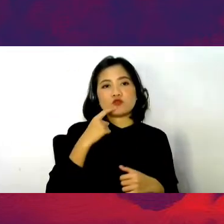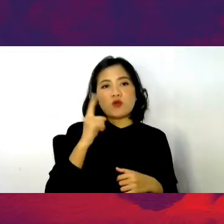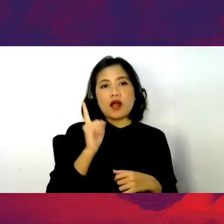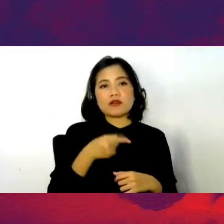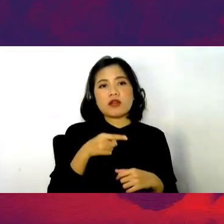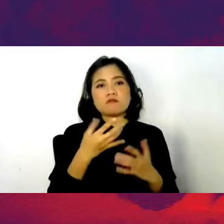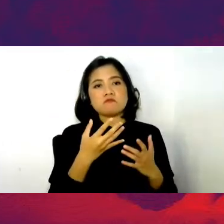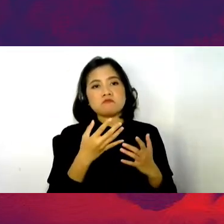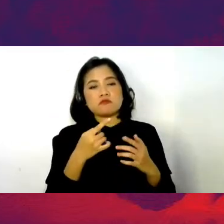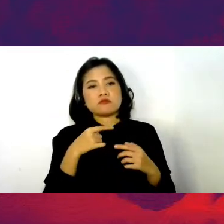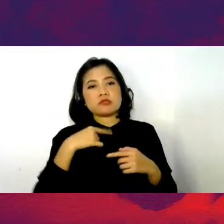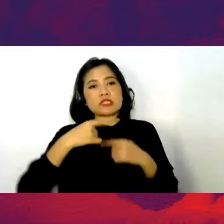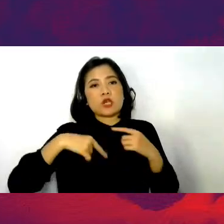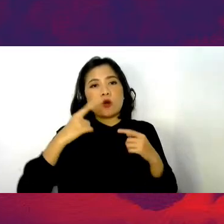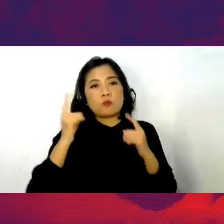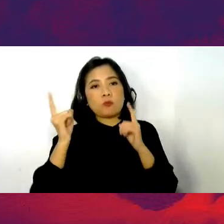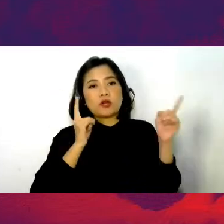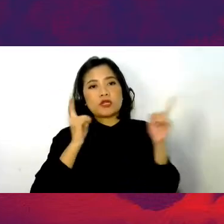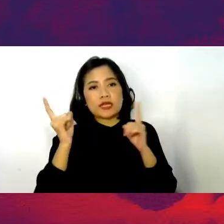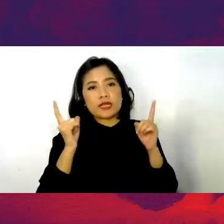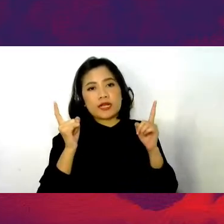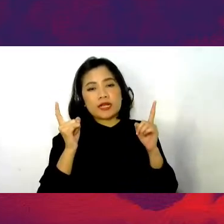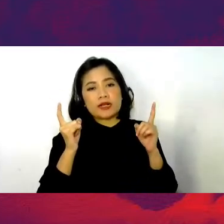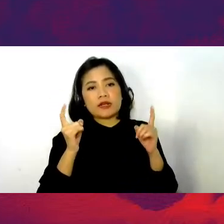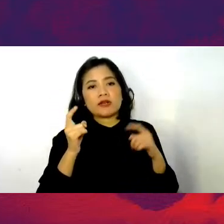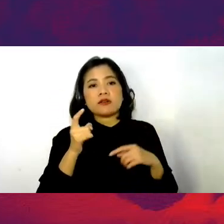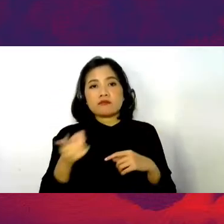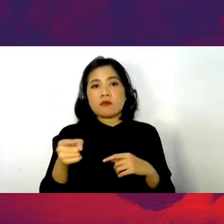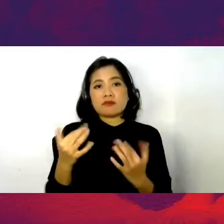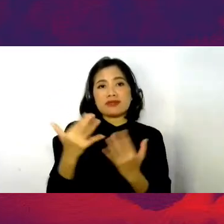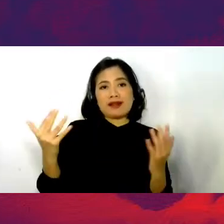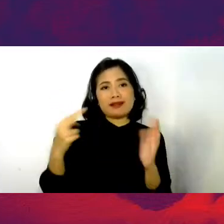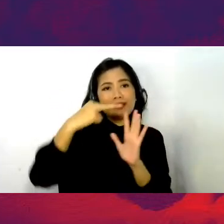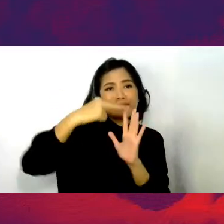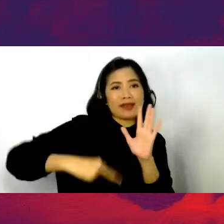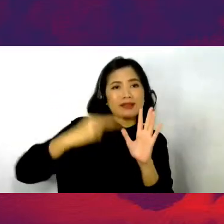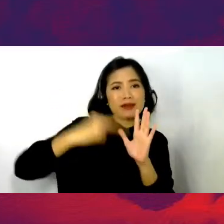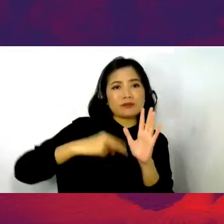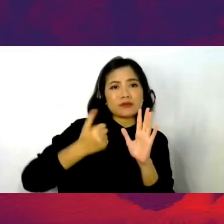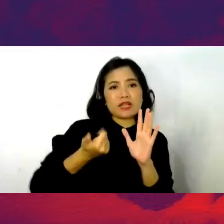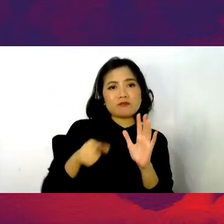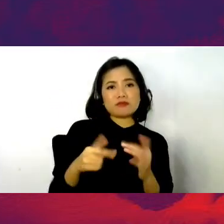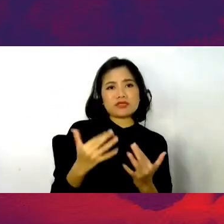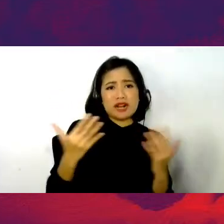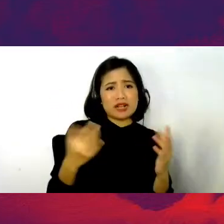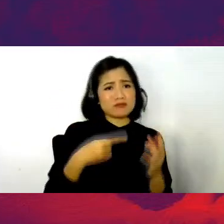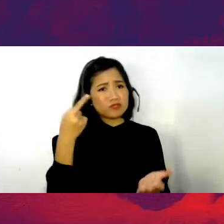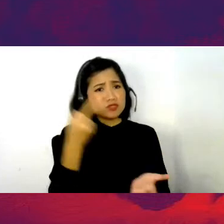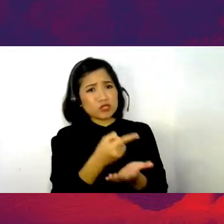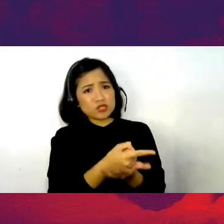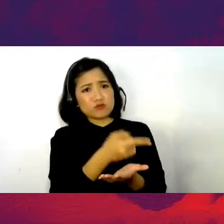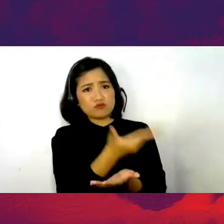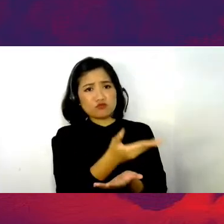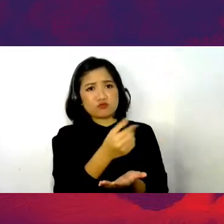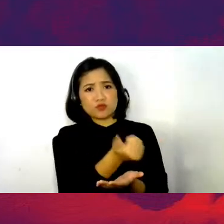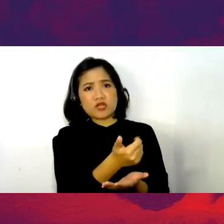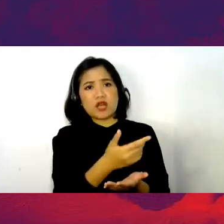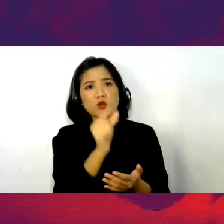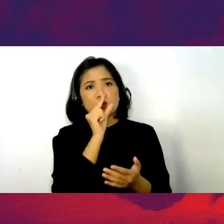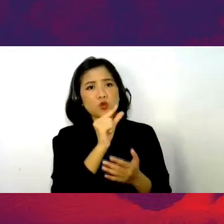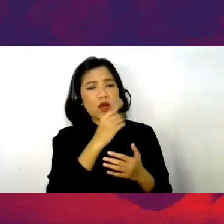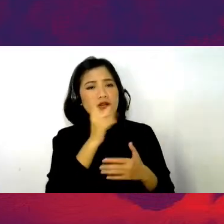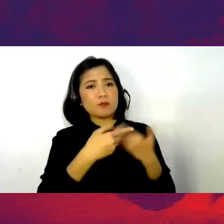And therefore, there's this natural interpretation that you can give for one versus the other.